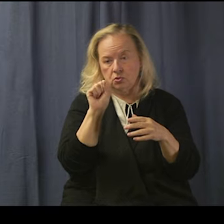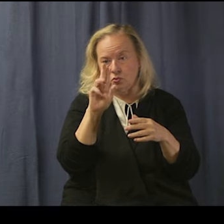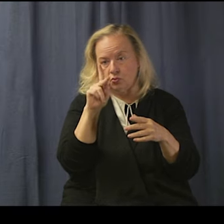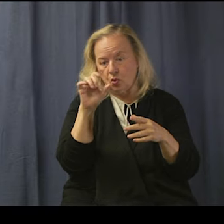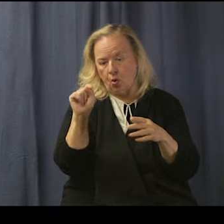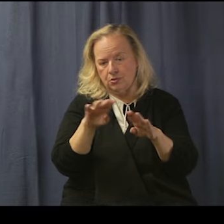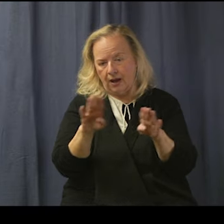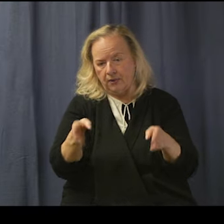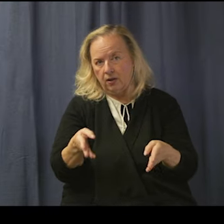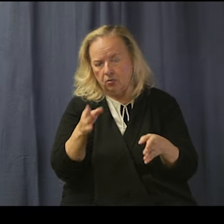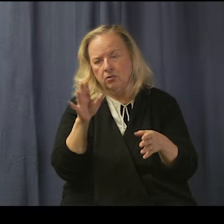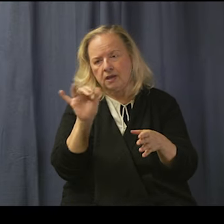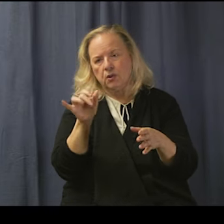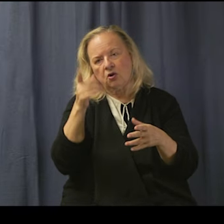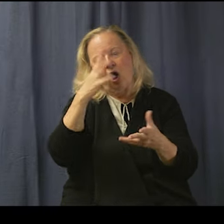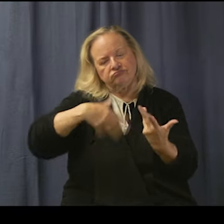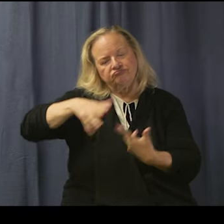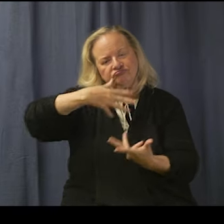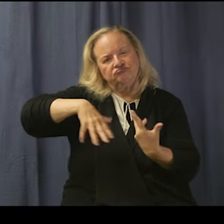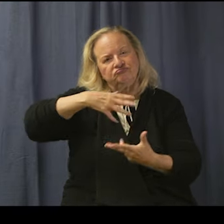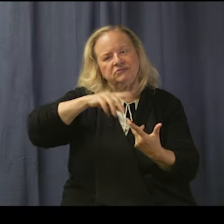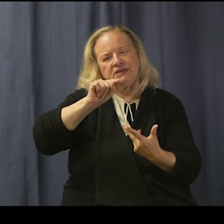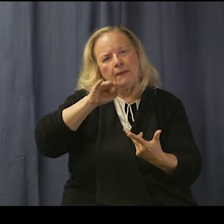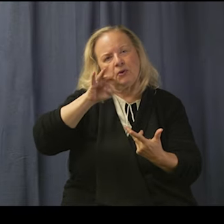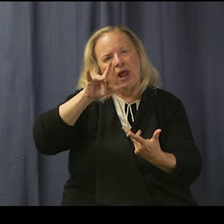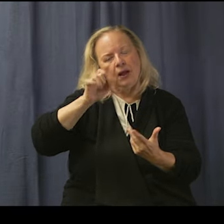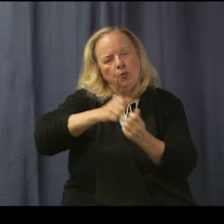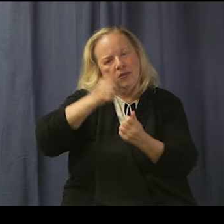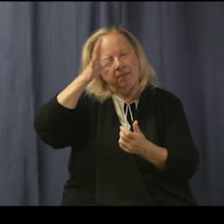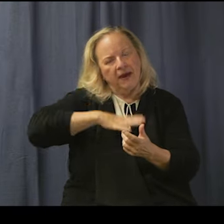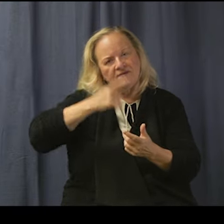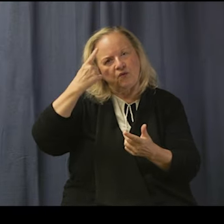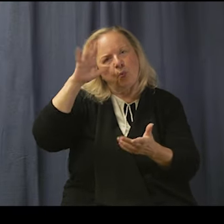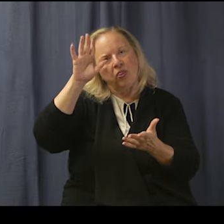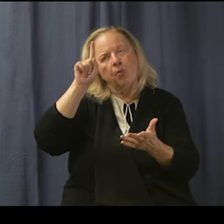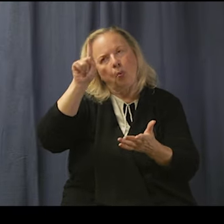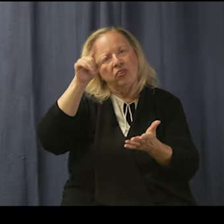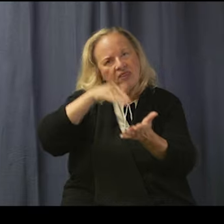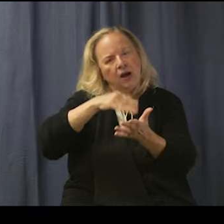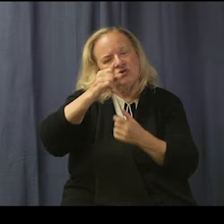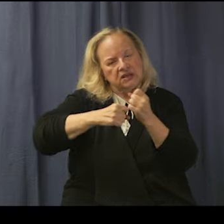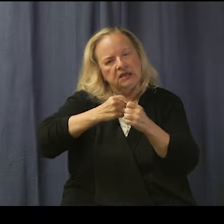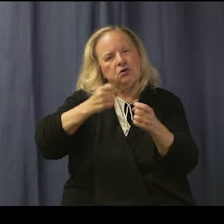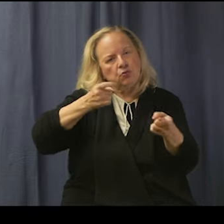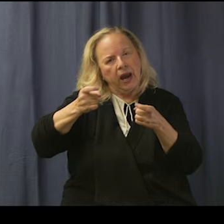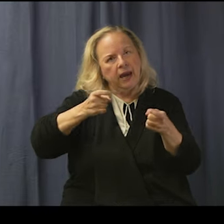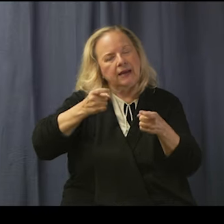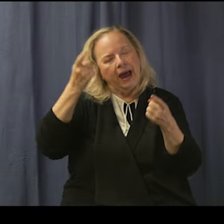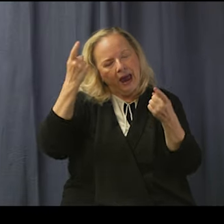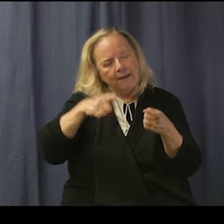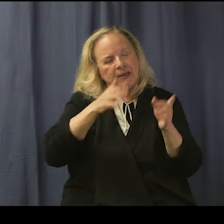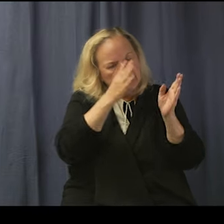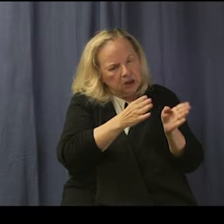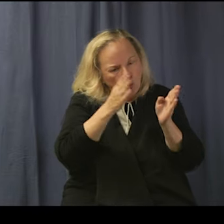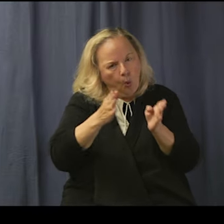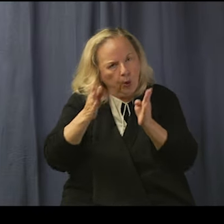or Tabernacles, is when God tabernacles among men for the thousand-year reign. And it has to happen in